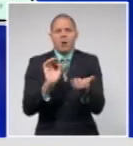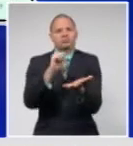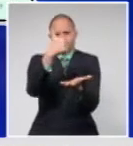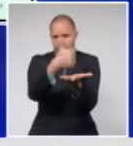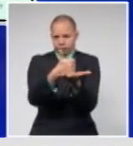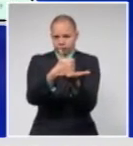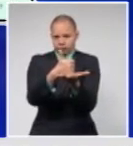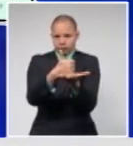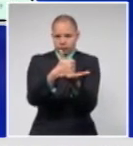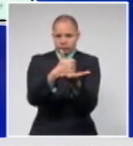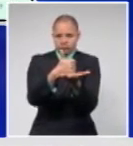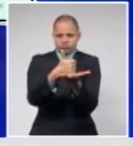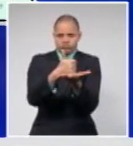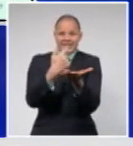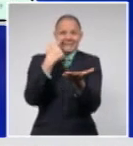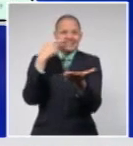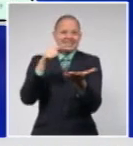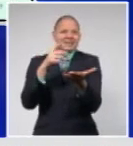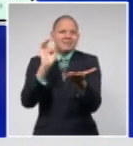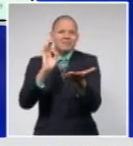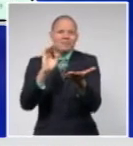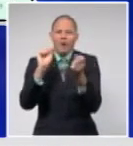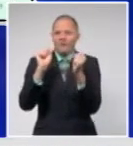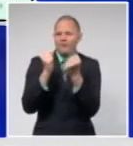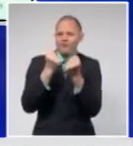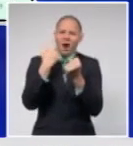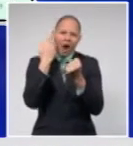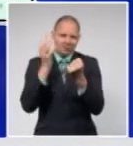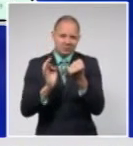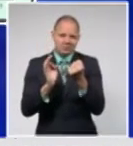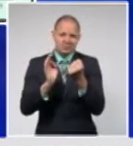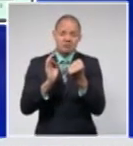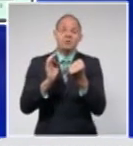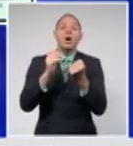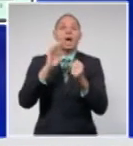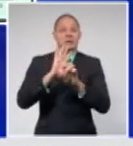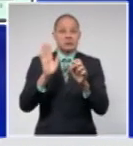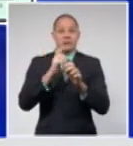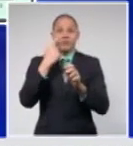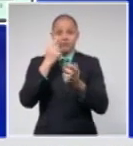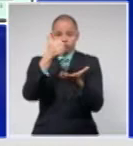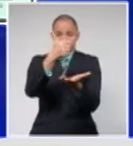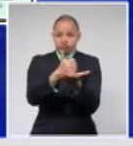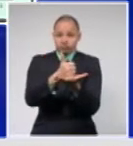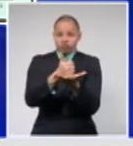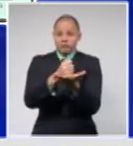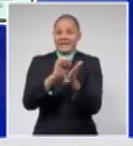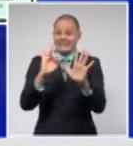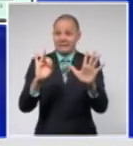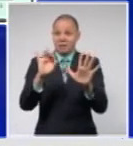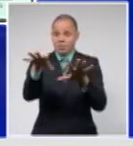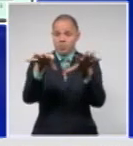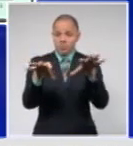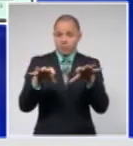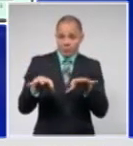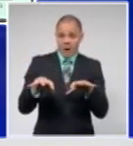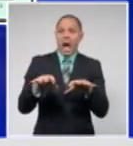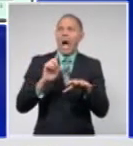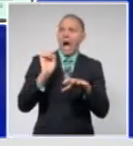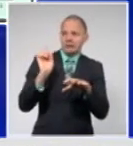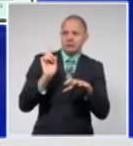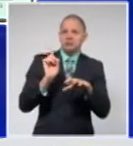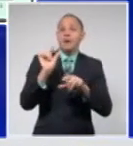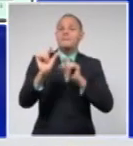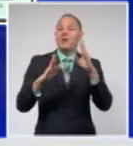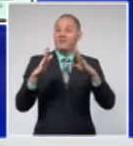the city. However, in Majagua, 7 cases have been diagnosed already, and so forth in other municipalities